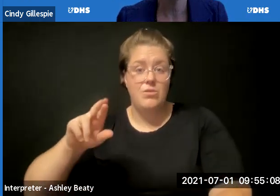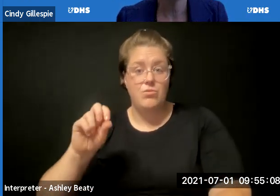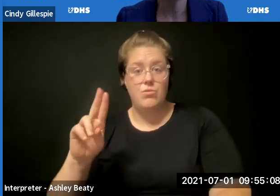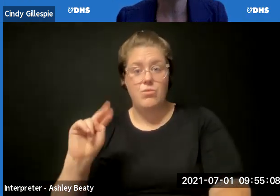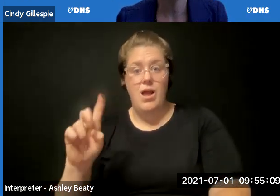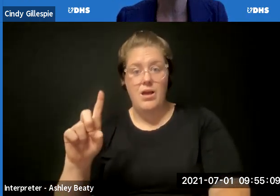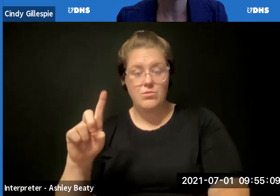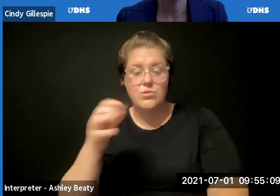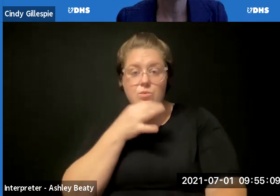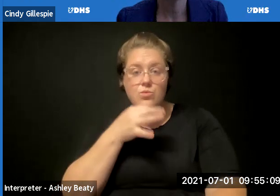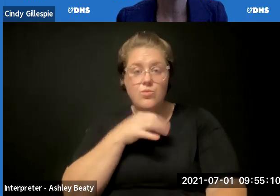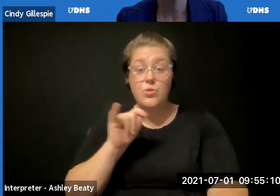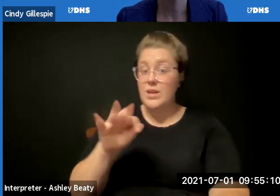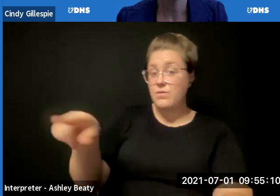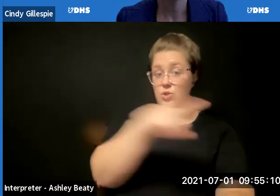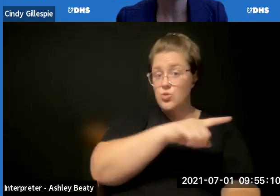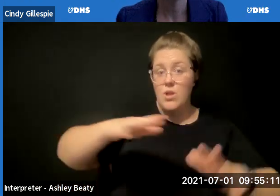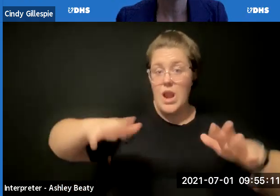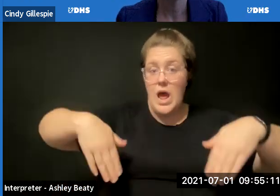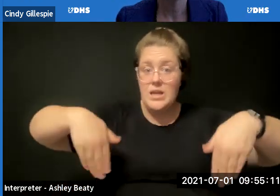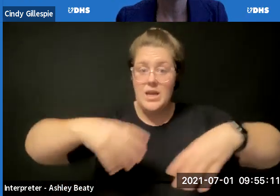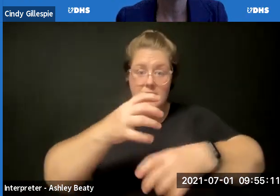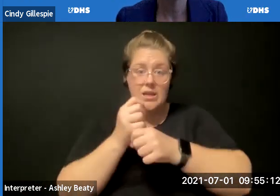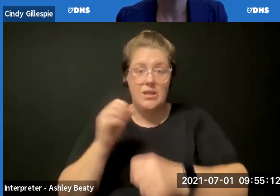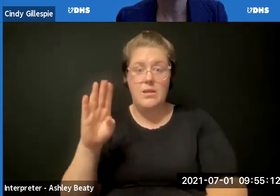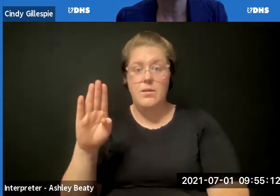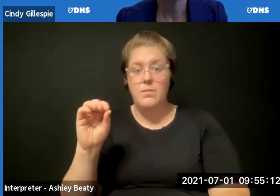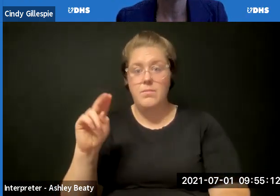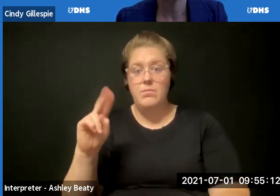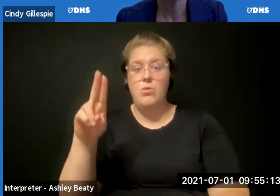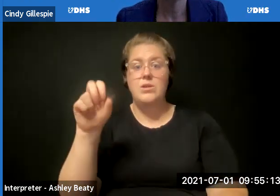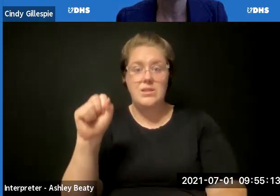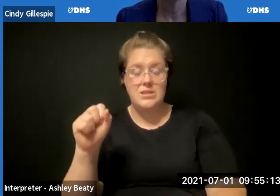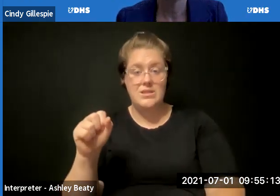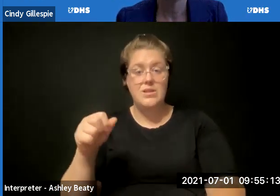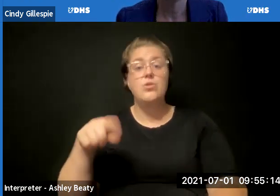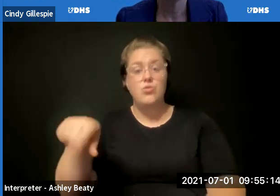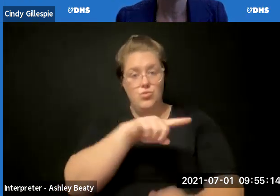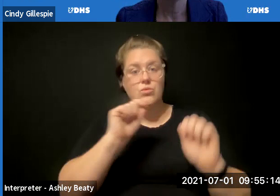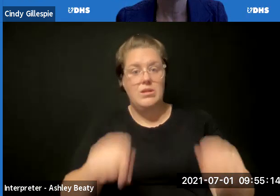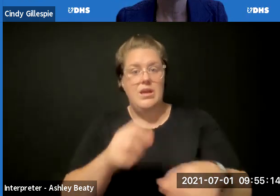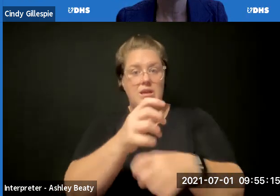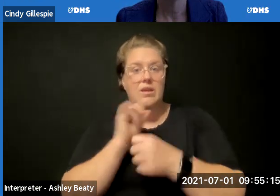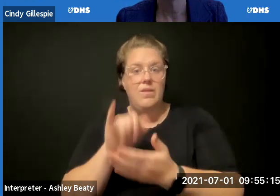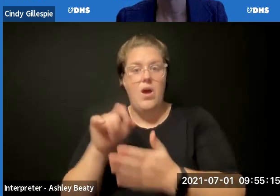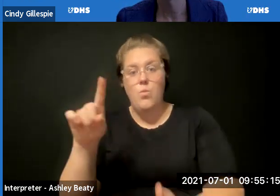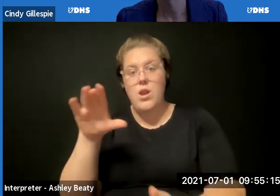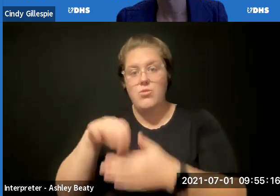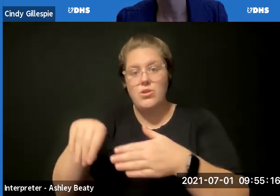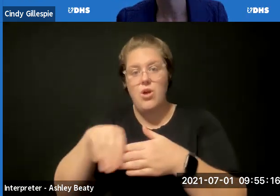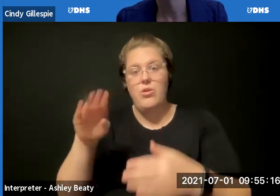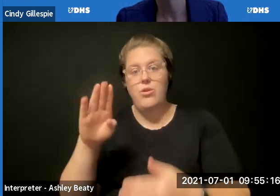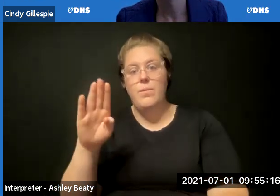out about that as well. So if you didn't get in on the first round, you can potentially get in on the second round for that $100 bonus. And just